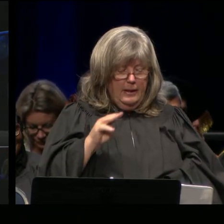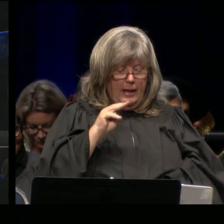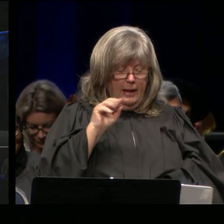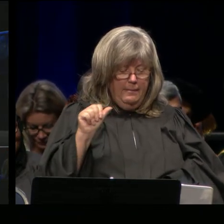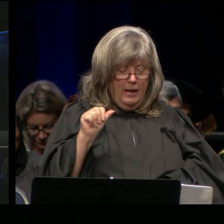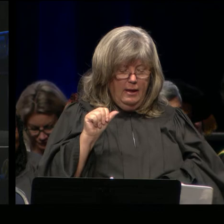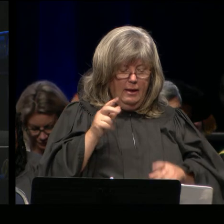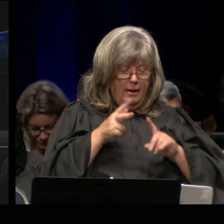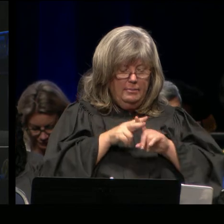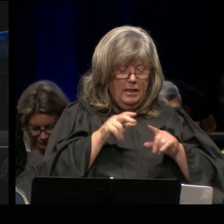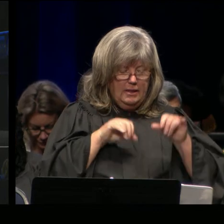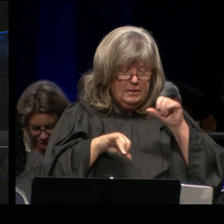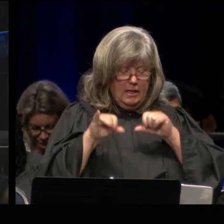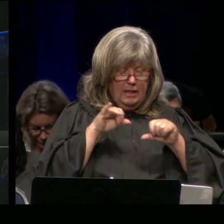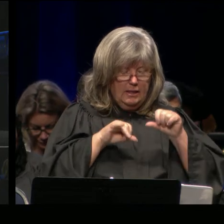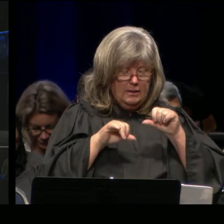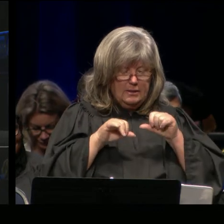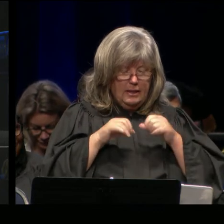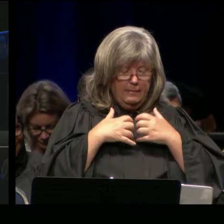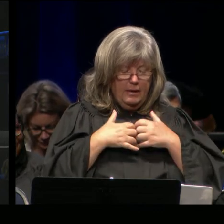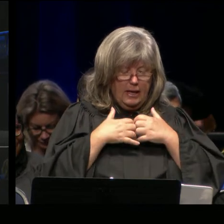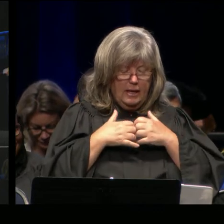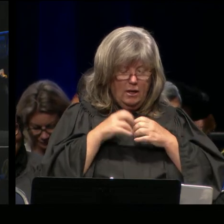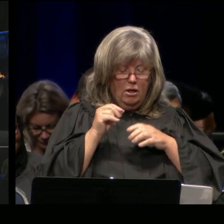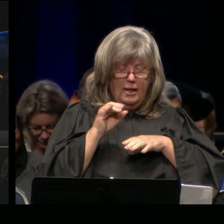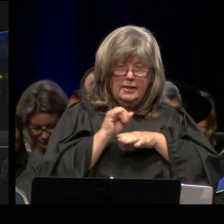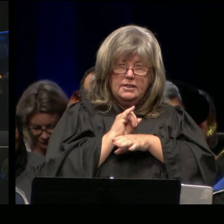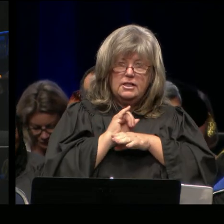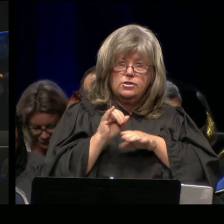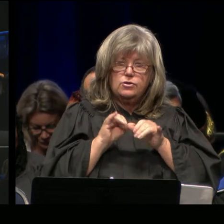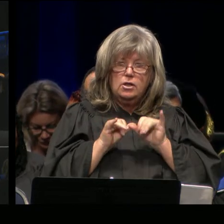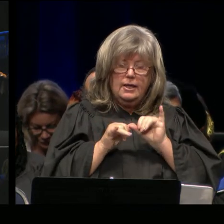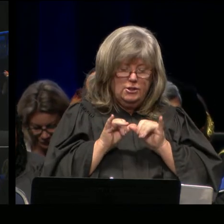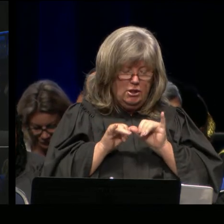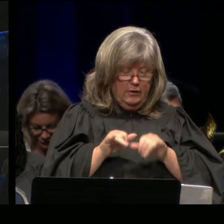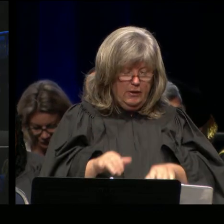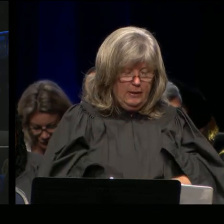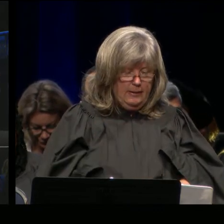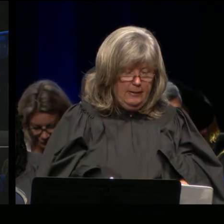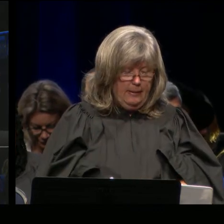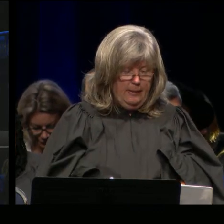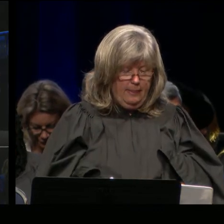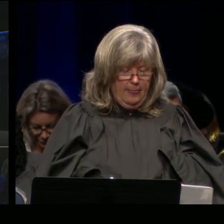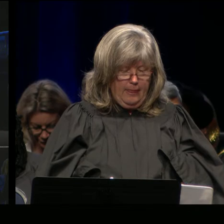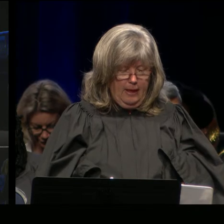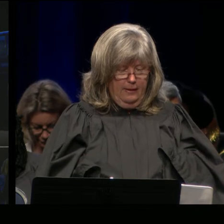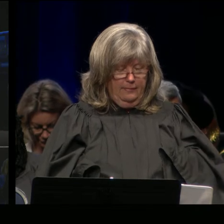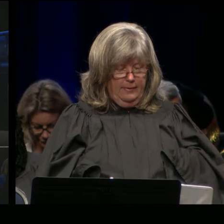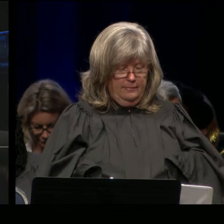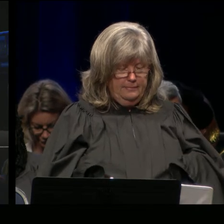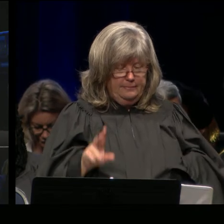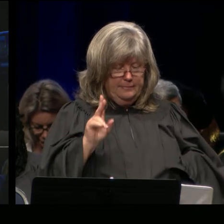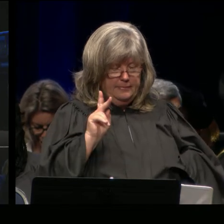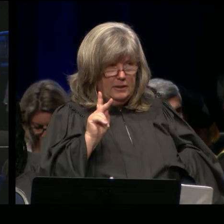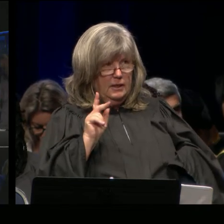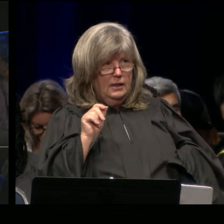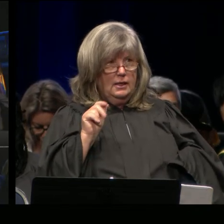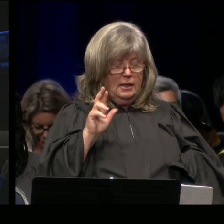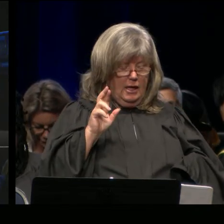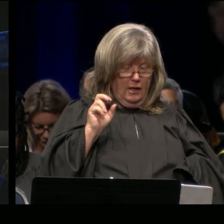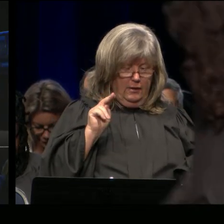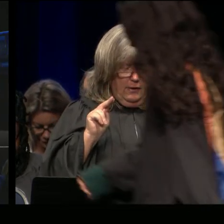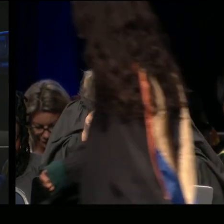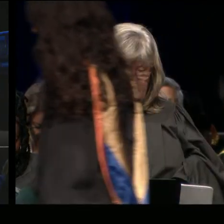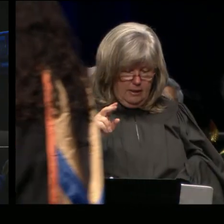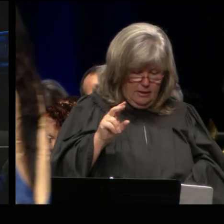Industrial Engineering. Karen Penaranda